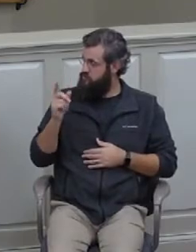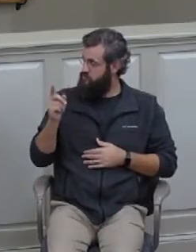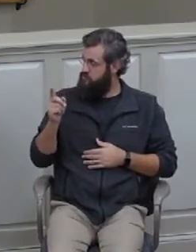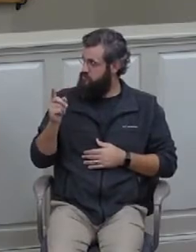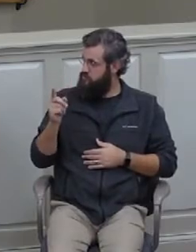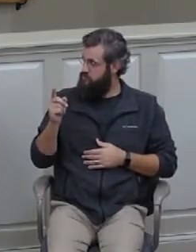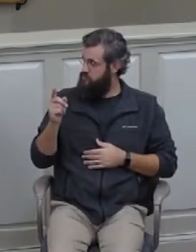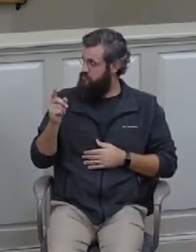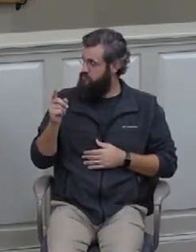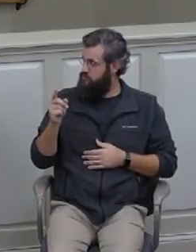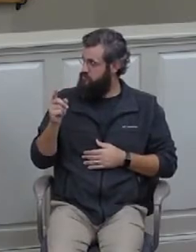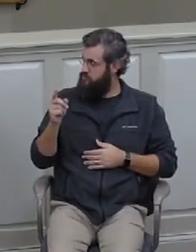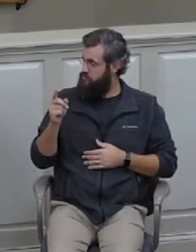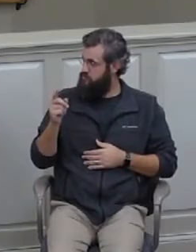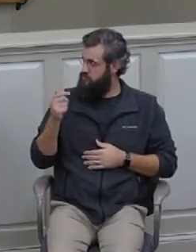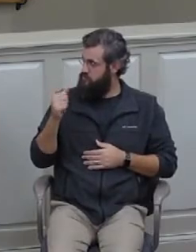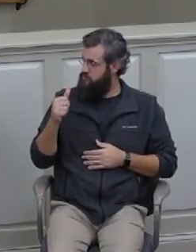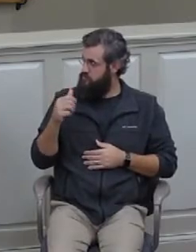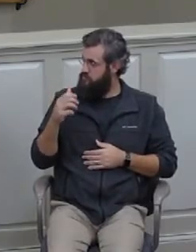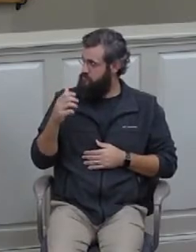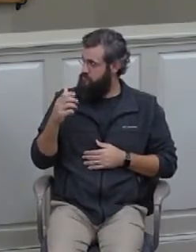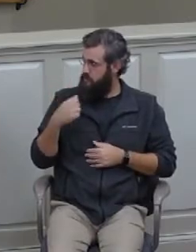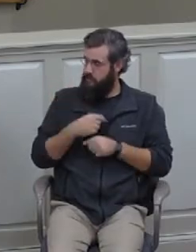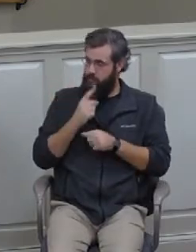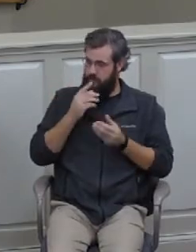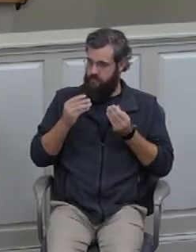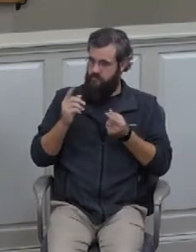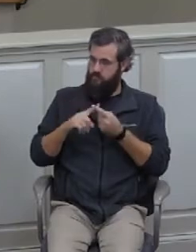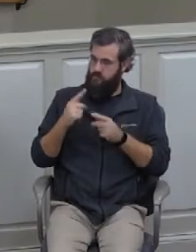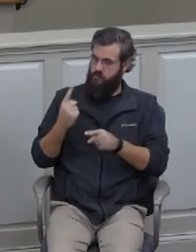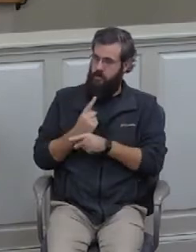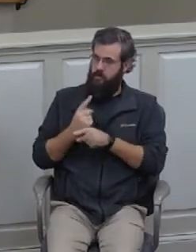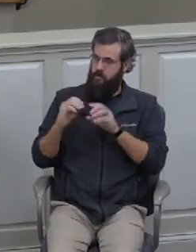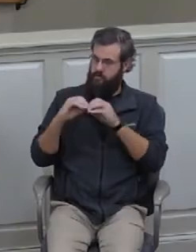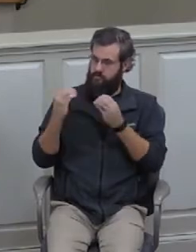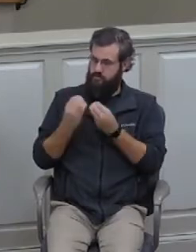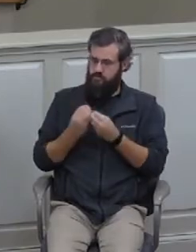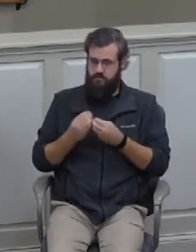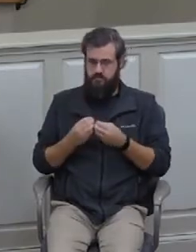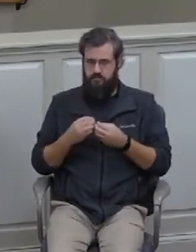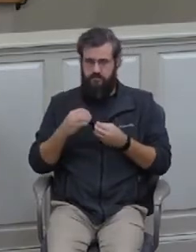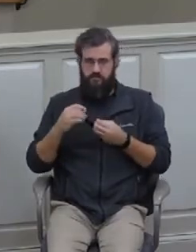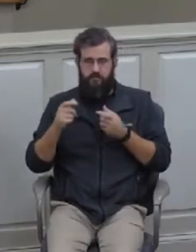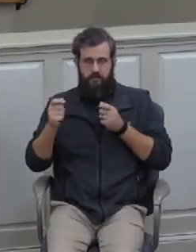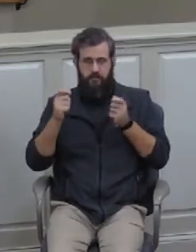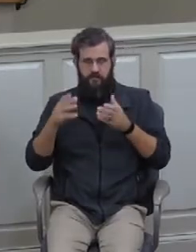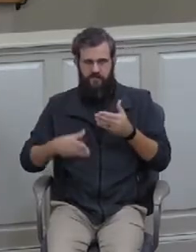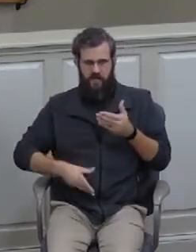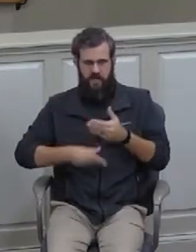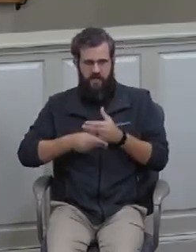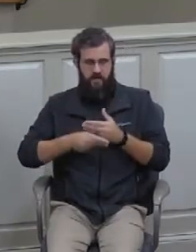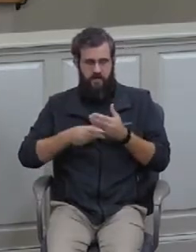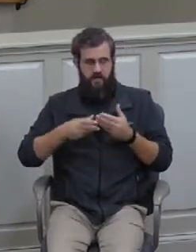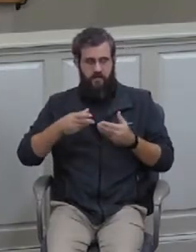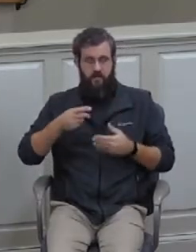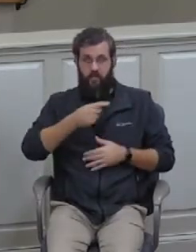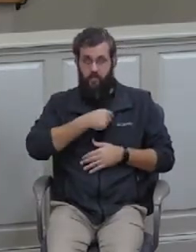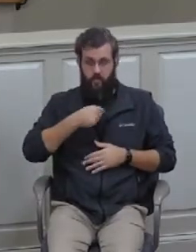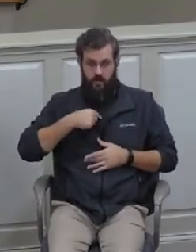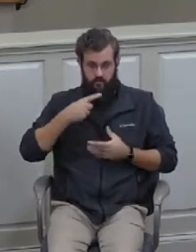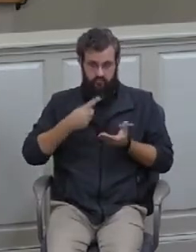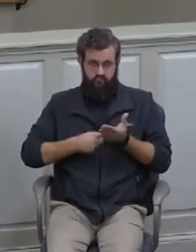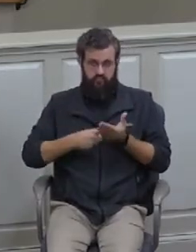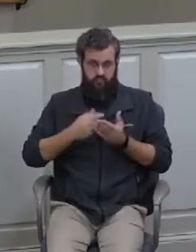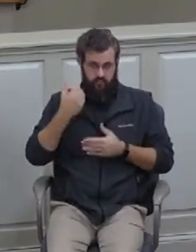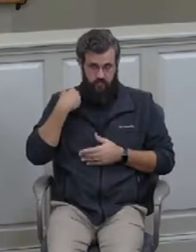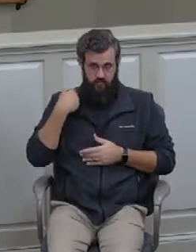proper body and organization as soon as possible? Let me also add, if I may, Mayor, that in our discussions